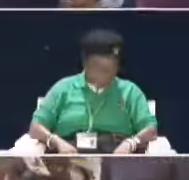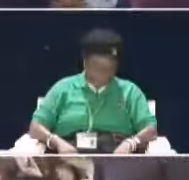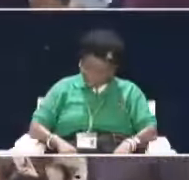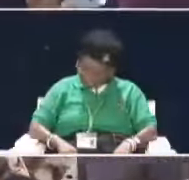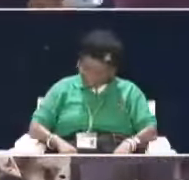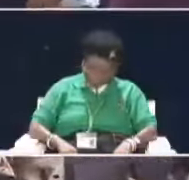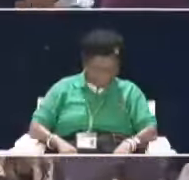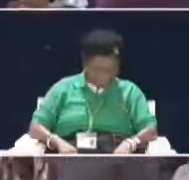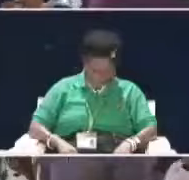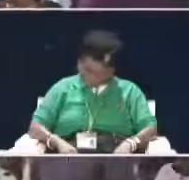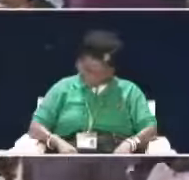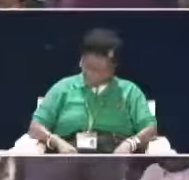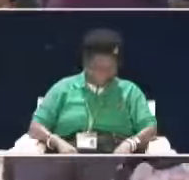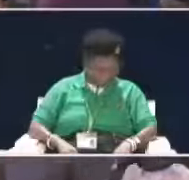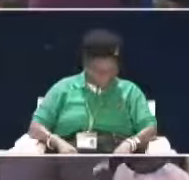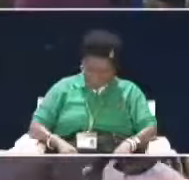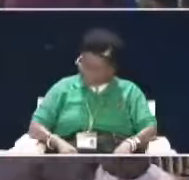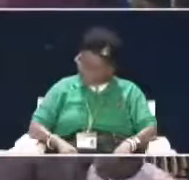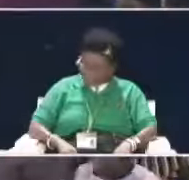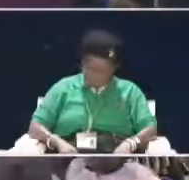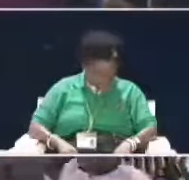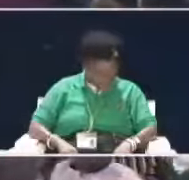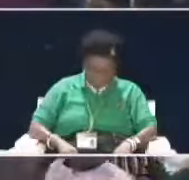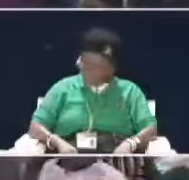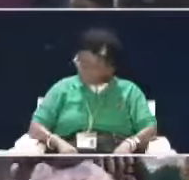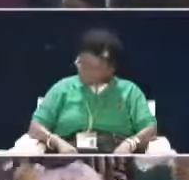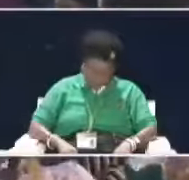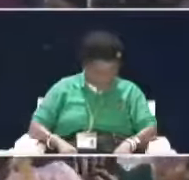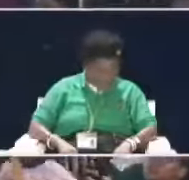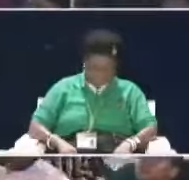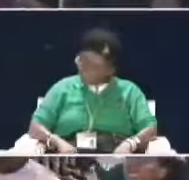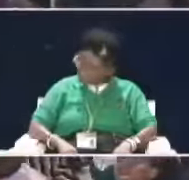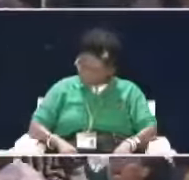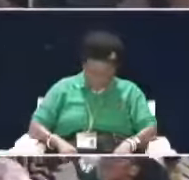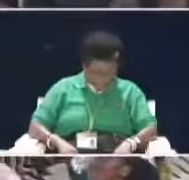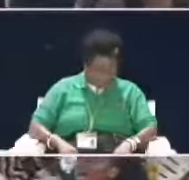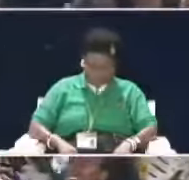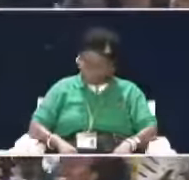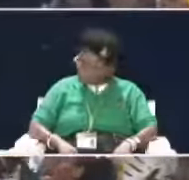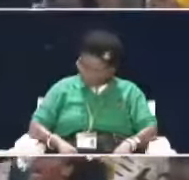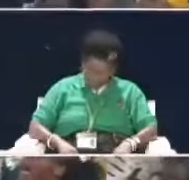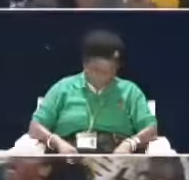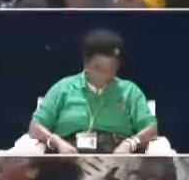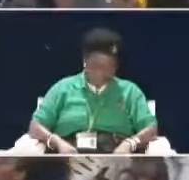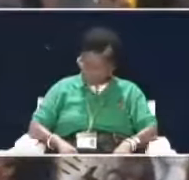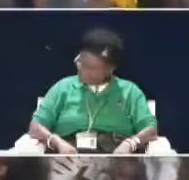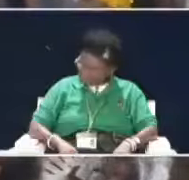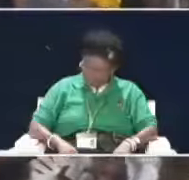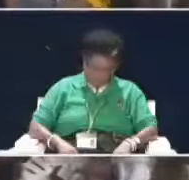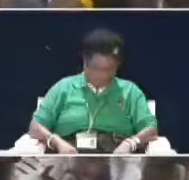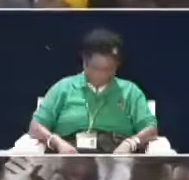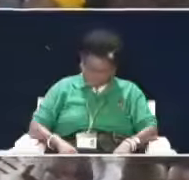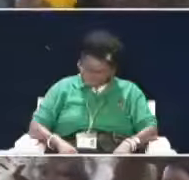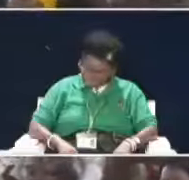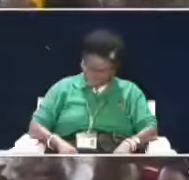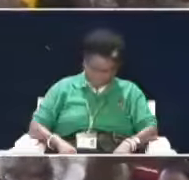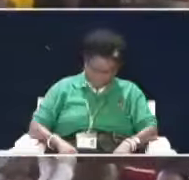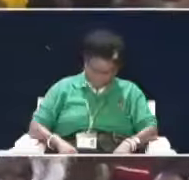To rescue my nation from forces of darkness.